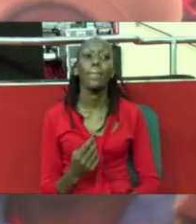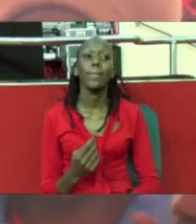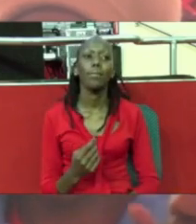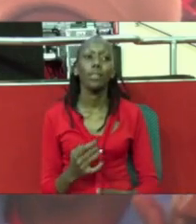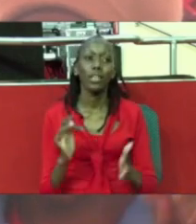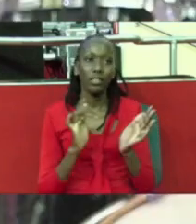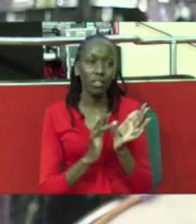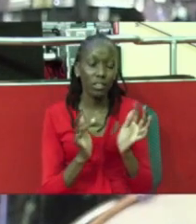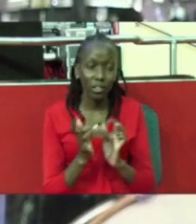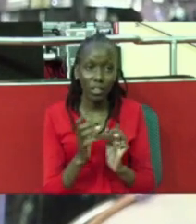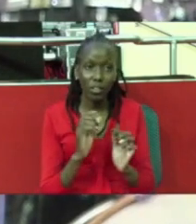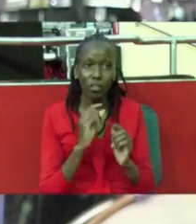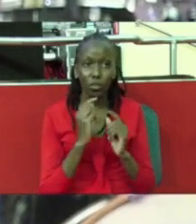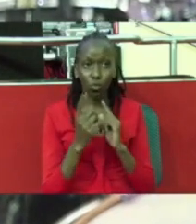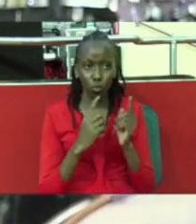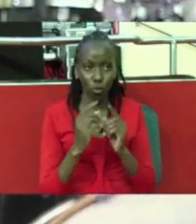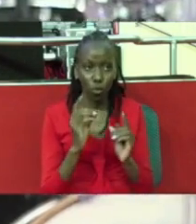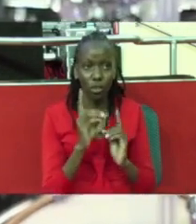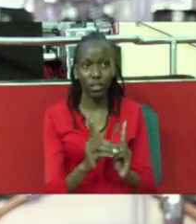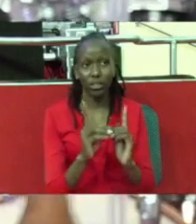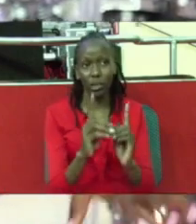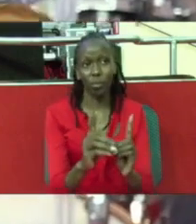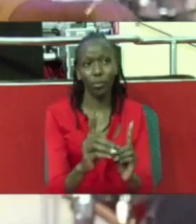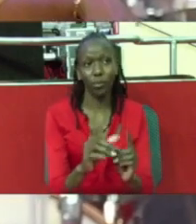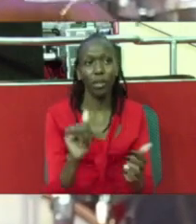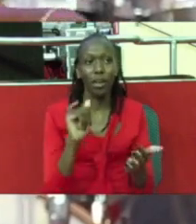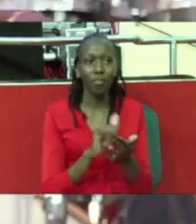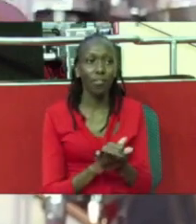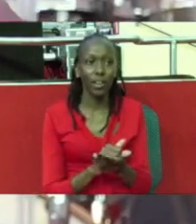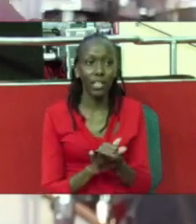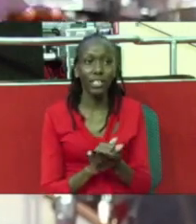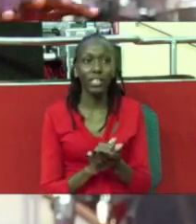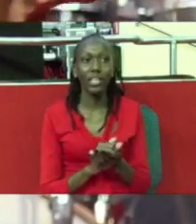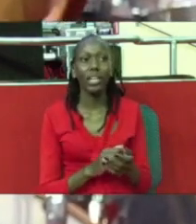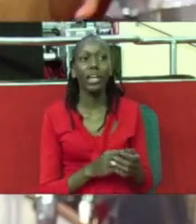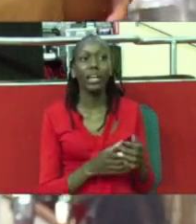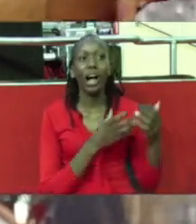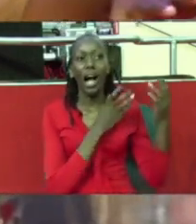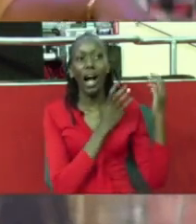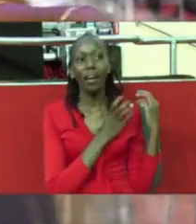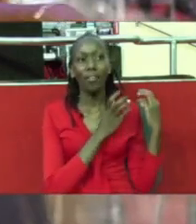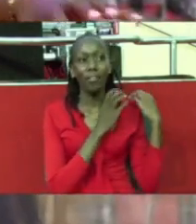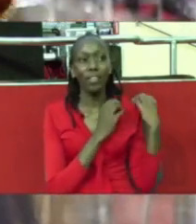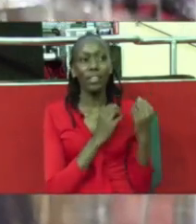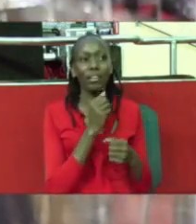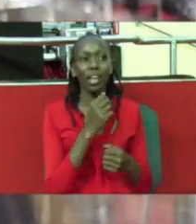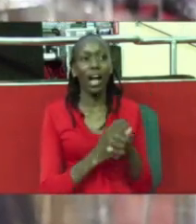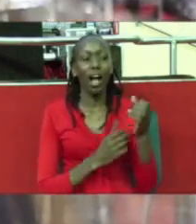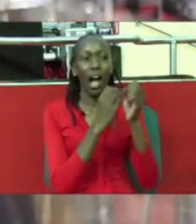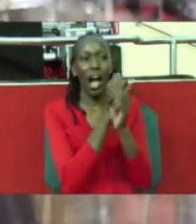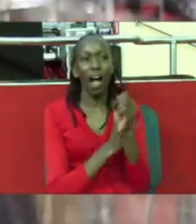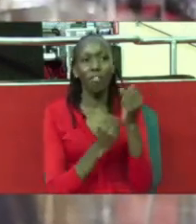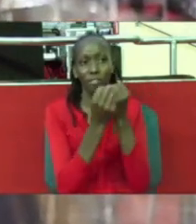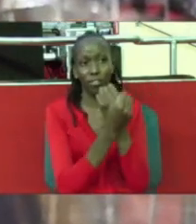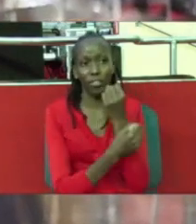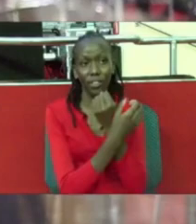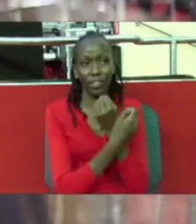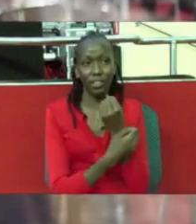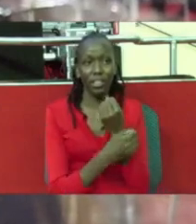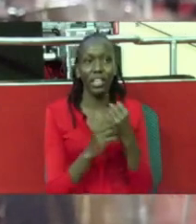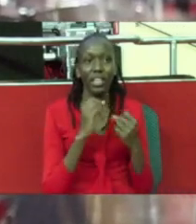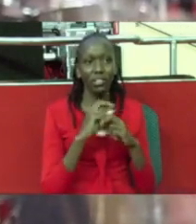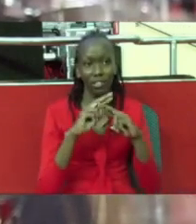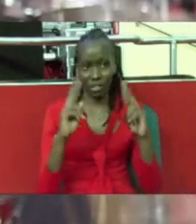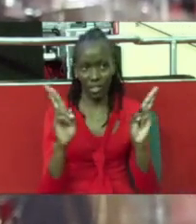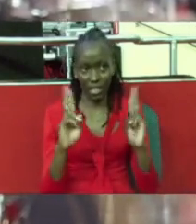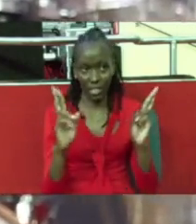told the disciples. Yesu akawaambia wanafunzi. That the harvest is ripe. Kwamba mavuno ya tayari. But the laborers